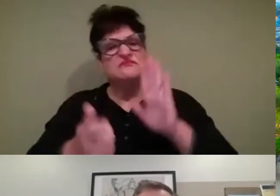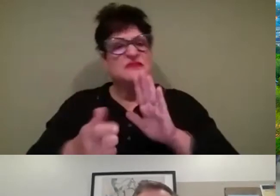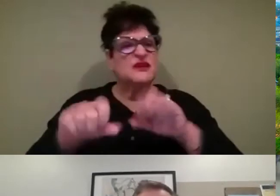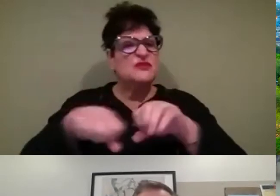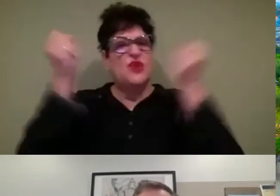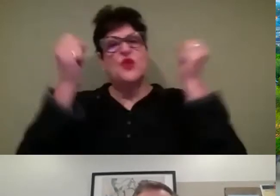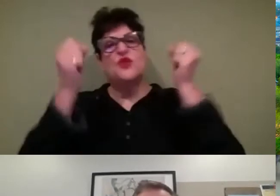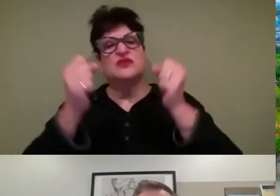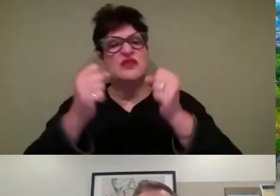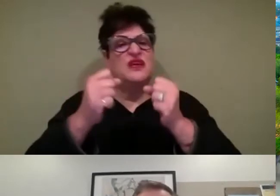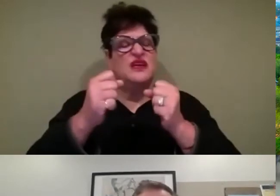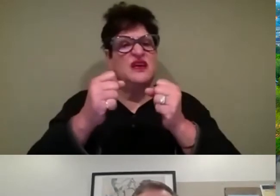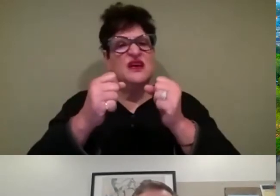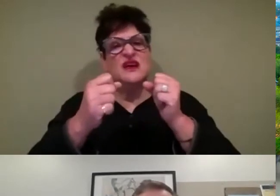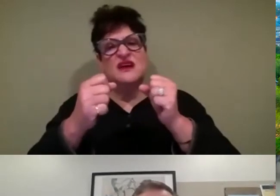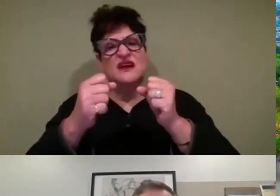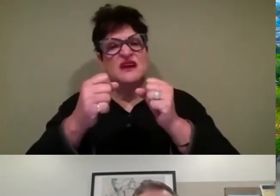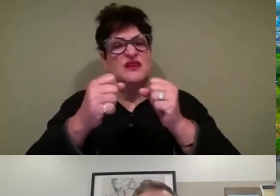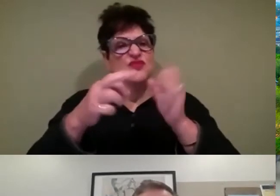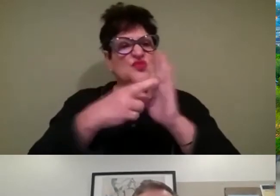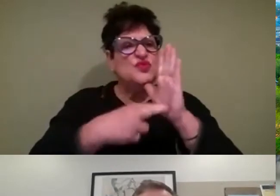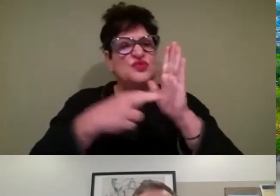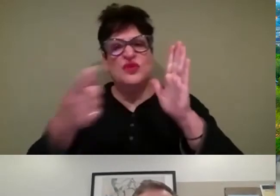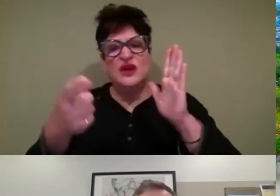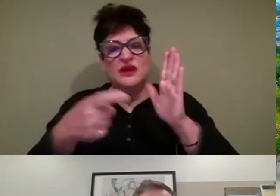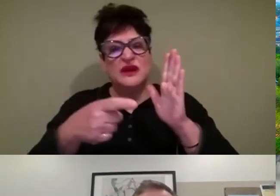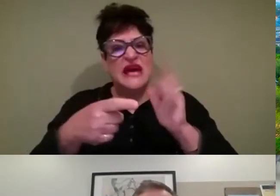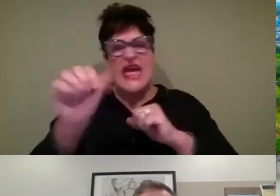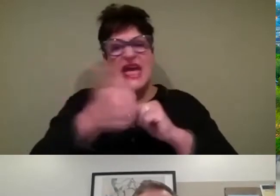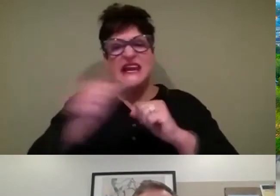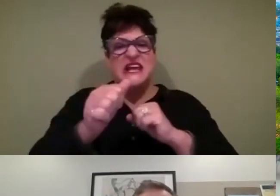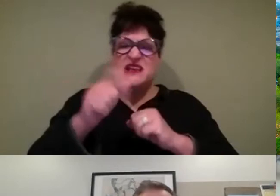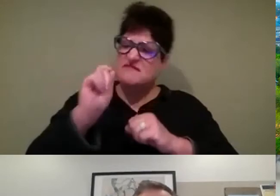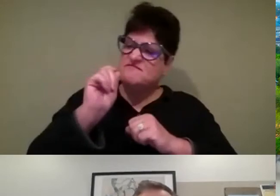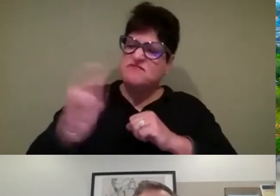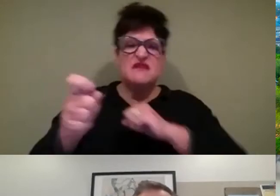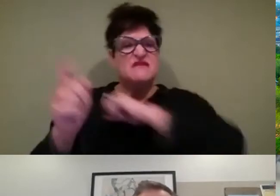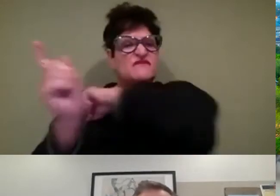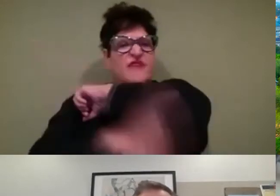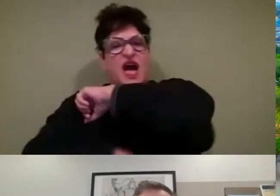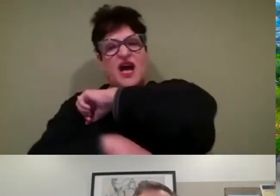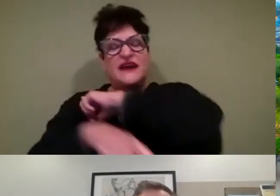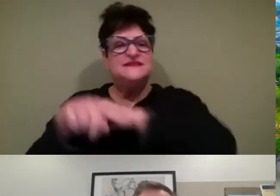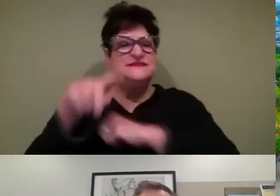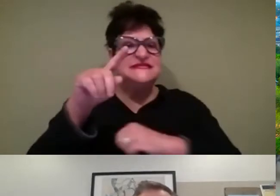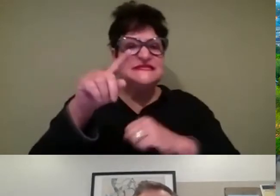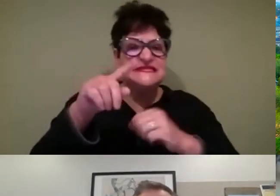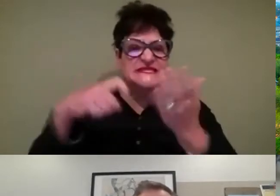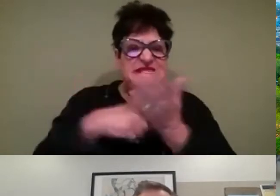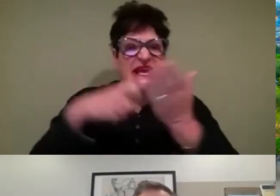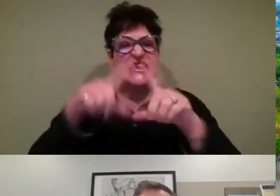What's your question, Mary? Of the COVID rules. Have we given citations or closed any restaurants or businesses because of the inspections that